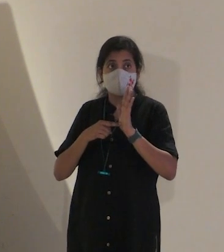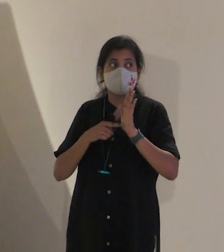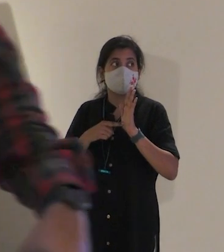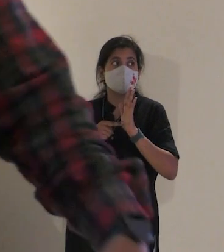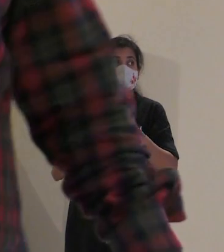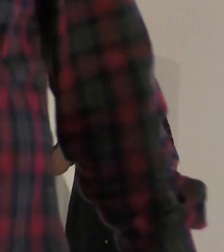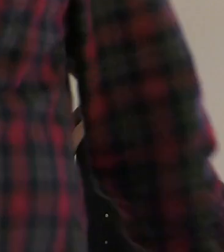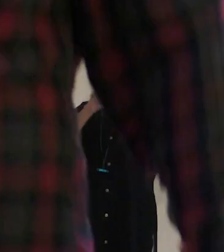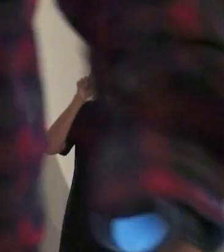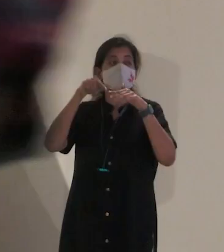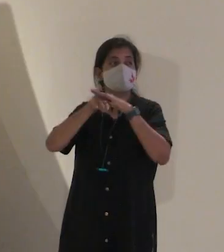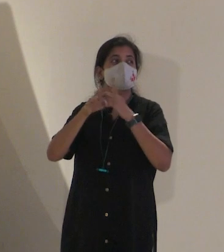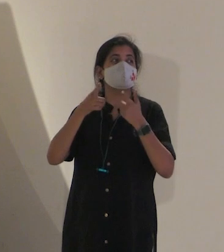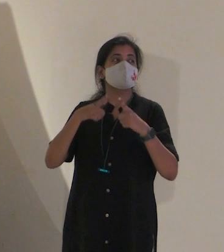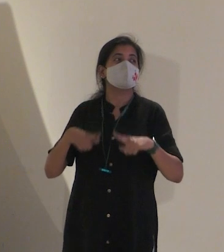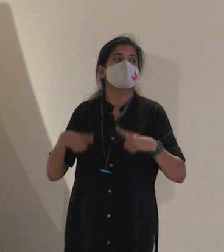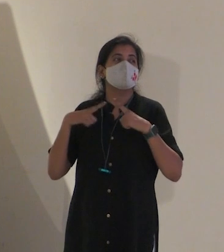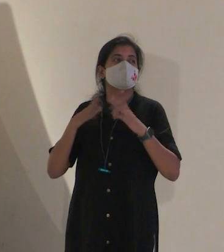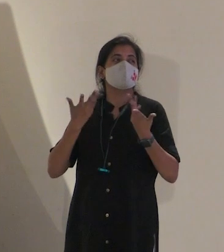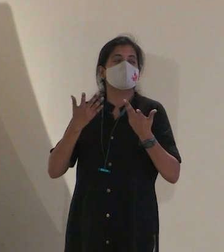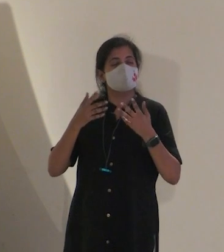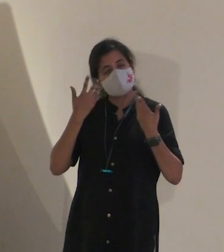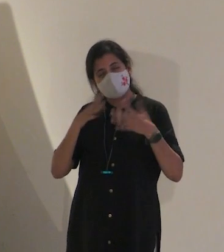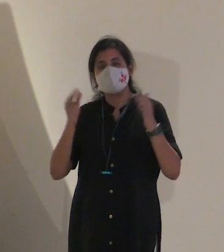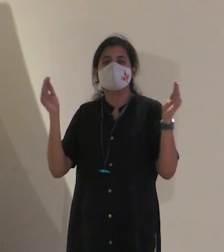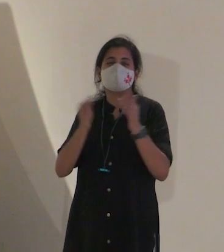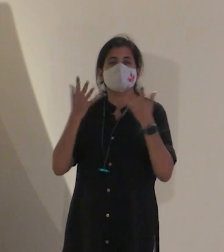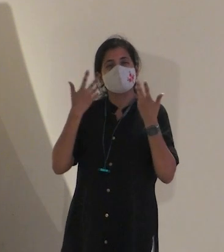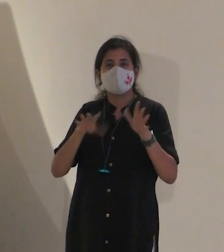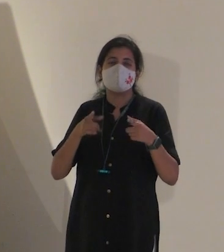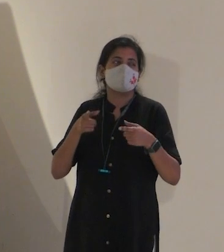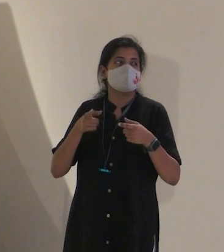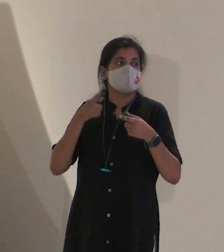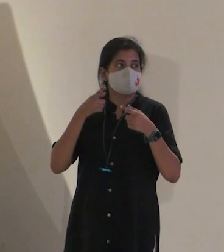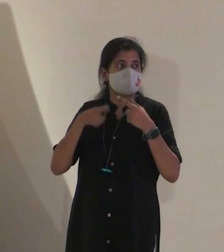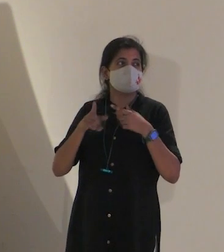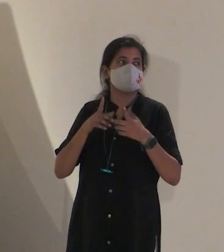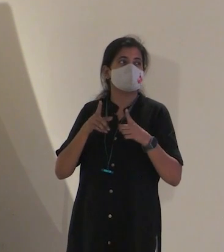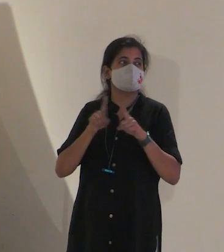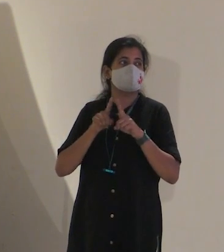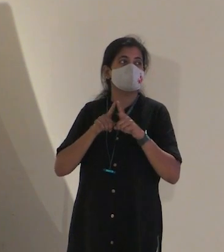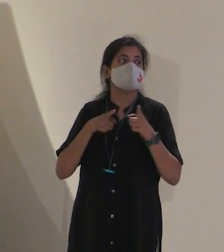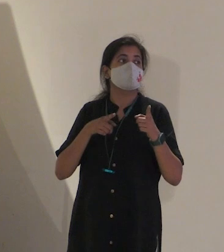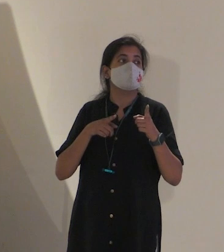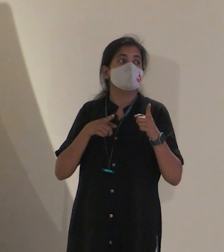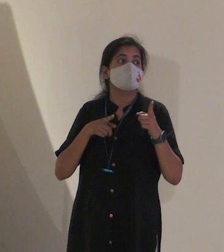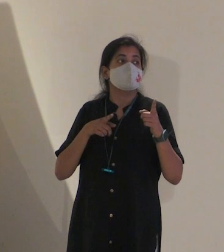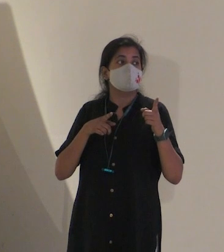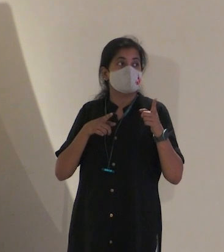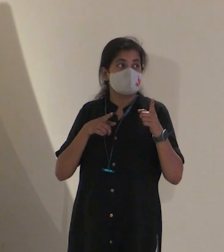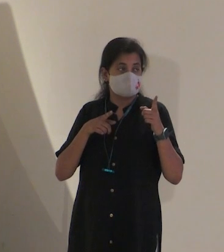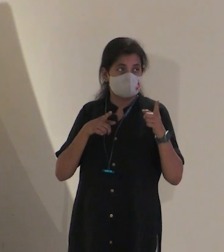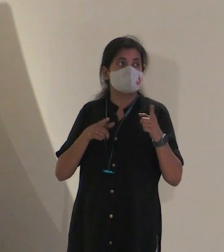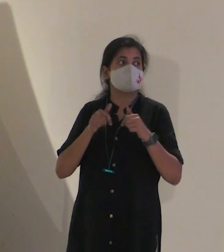museums like, for instance, small museums who speak for marginal, like this museum called Arna Jharna